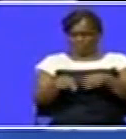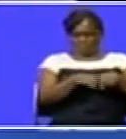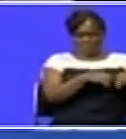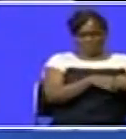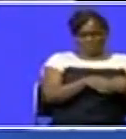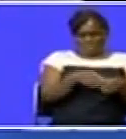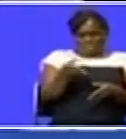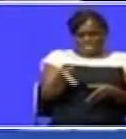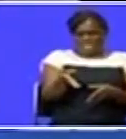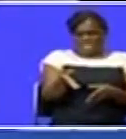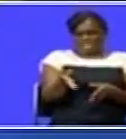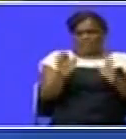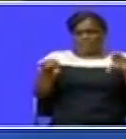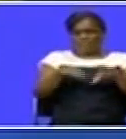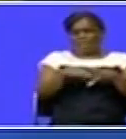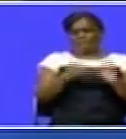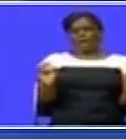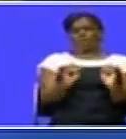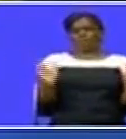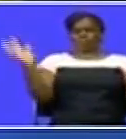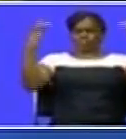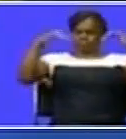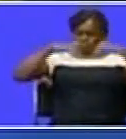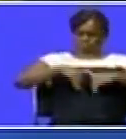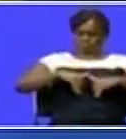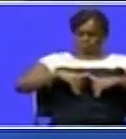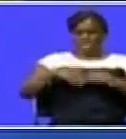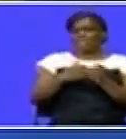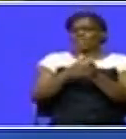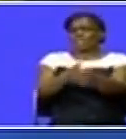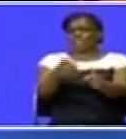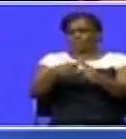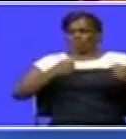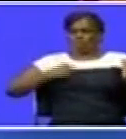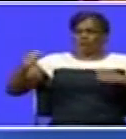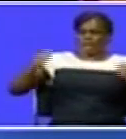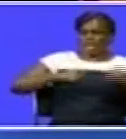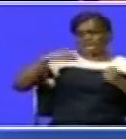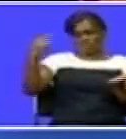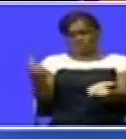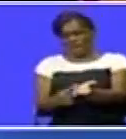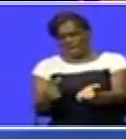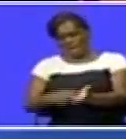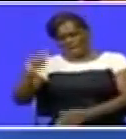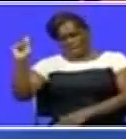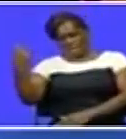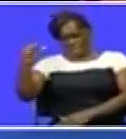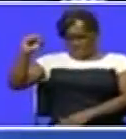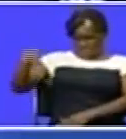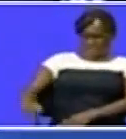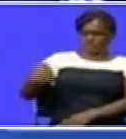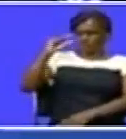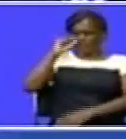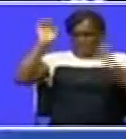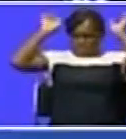is not a signatory to. The summit only attracting leaders from Rwanda, Uganda, Kenya, South Sudan